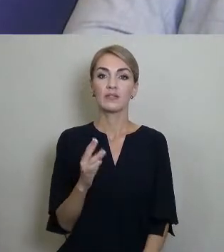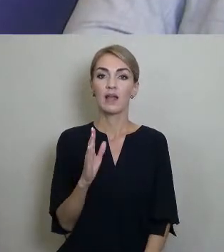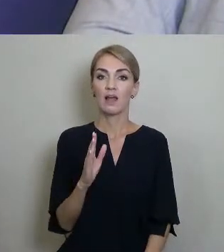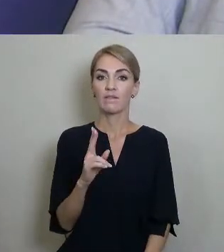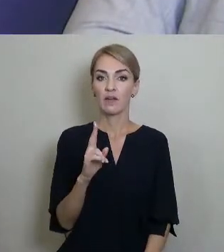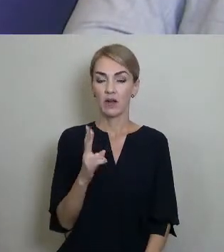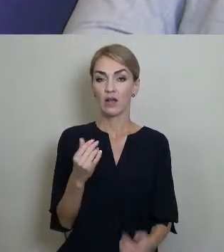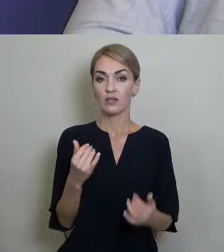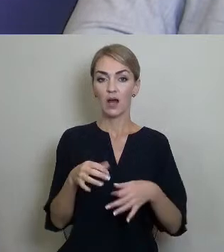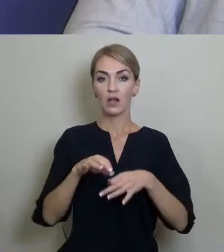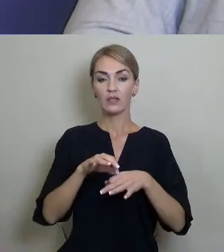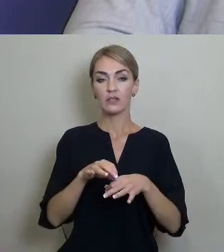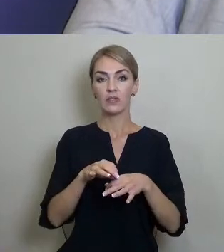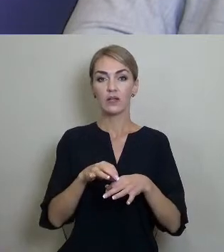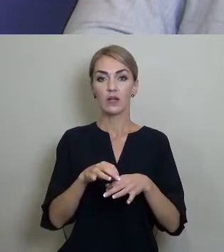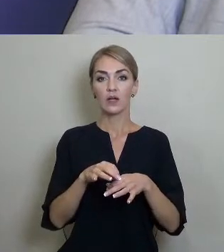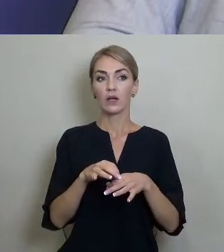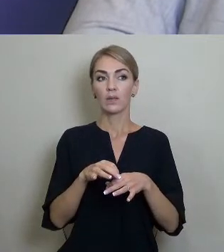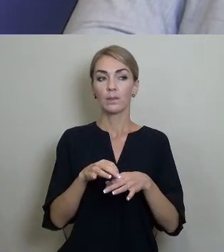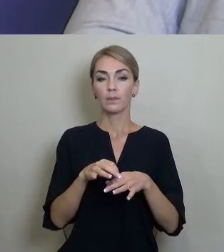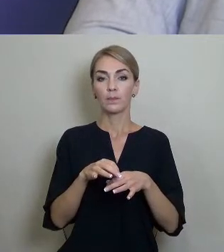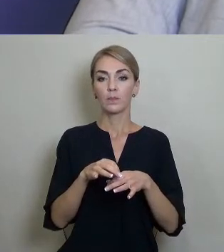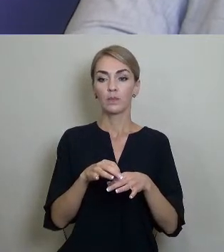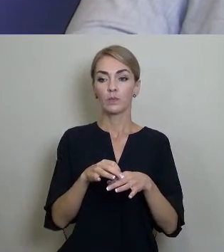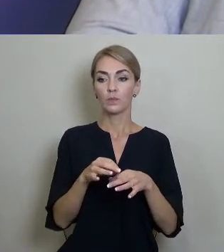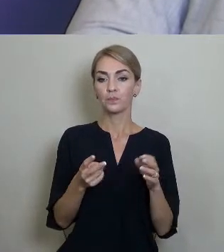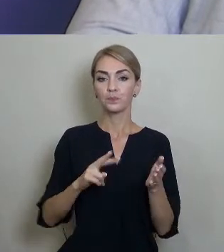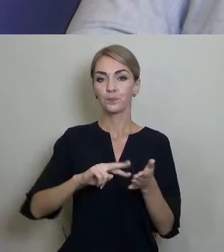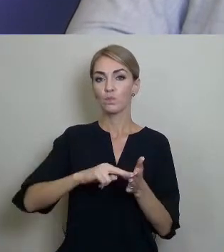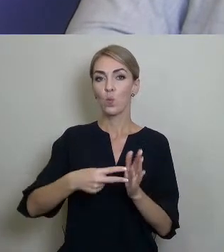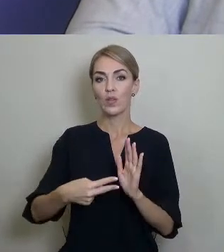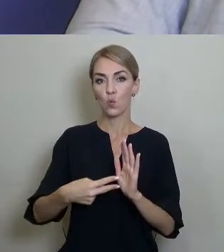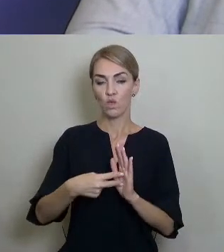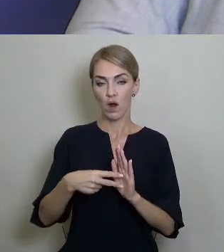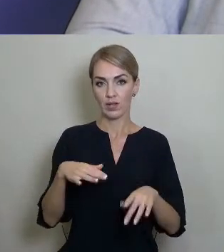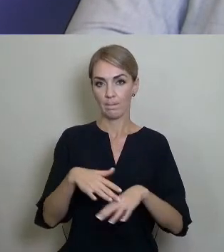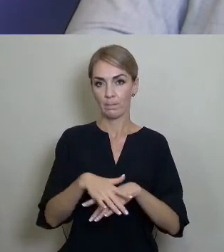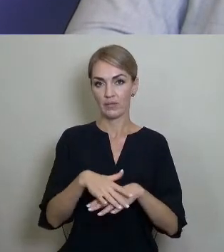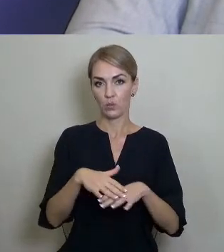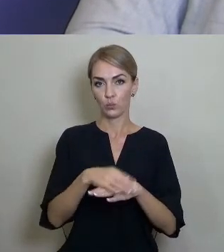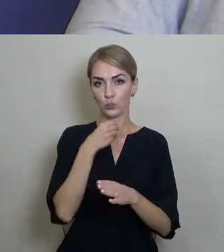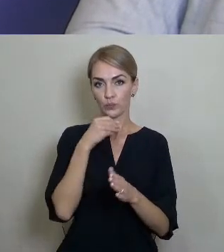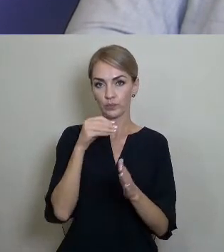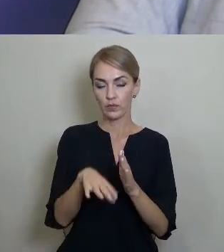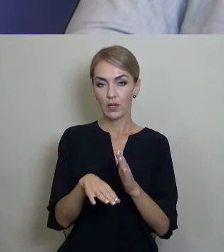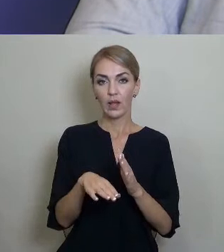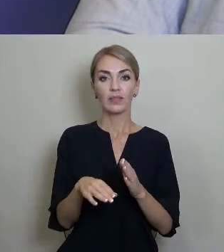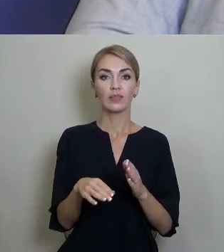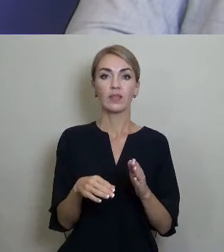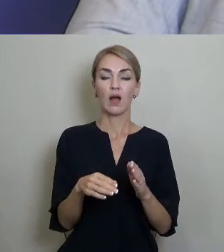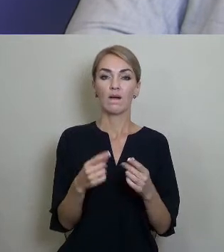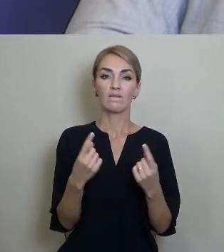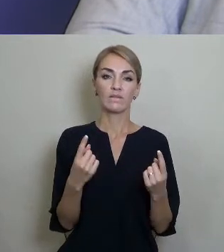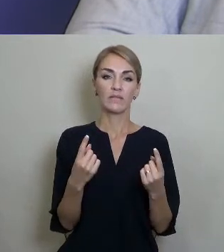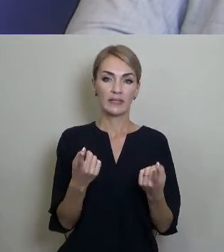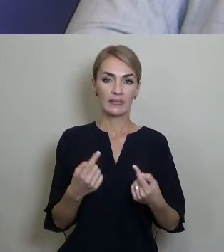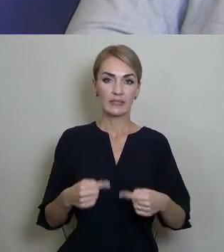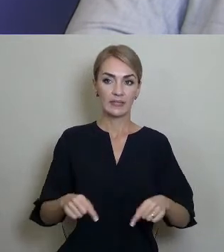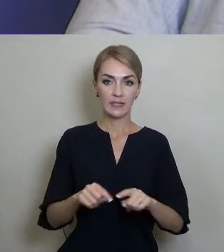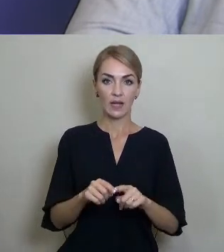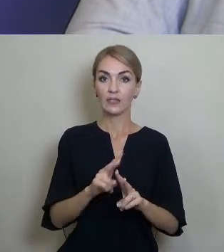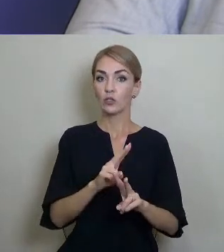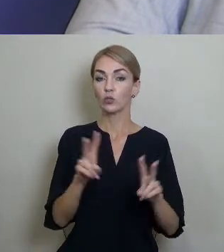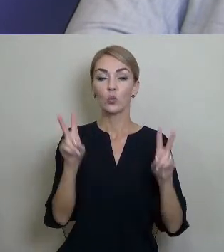previous webinars, we were discussing that the CEC is going to model of the telling